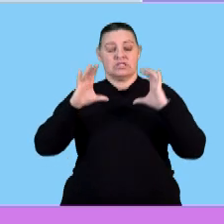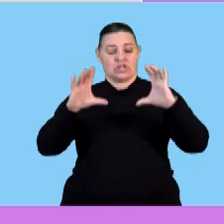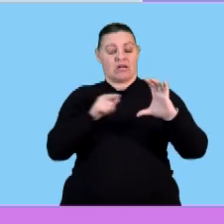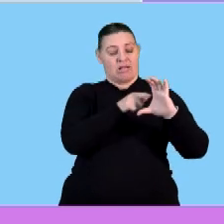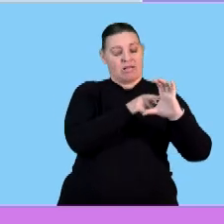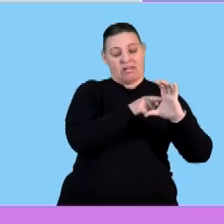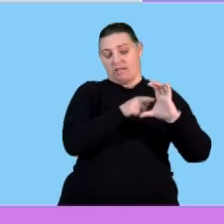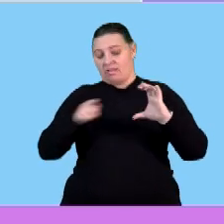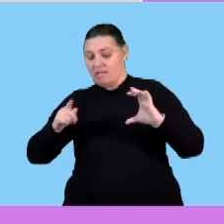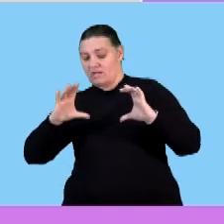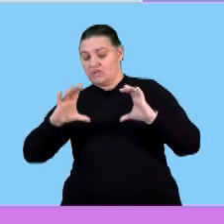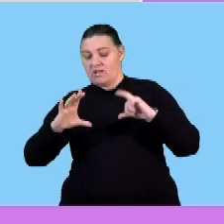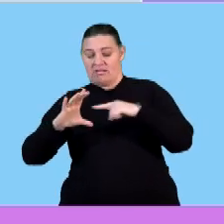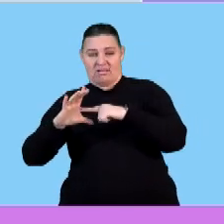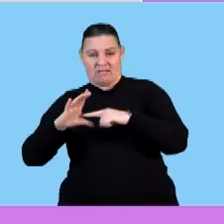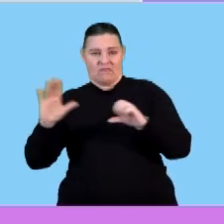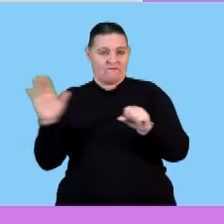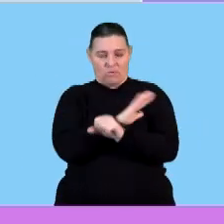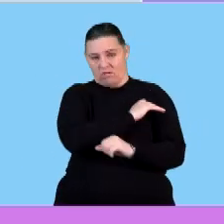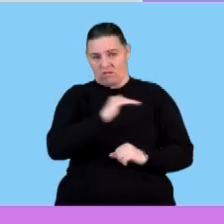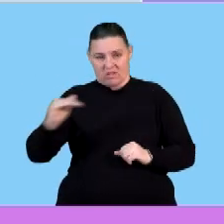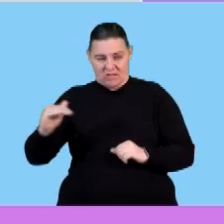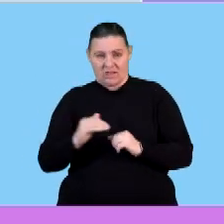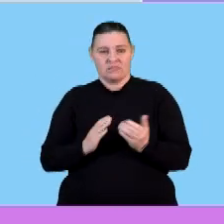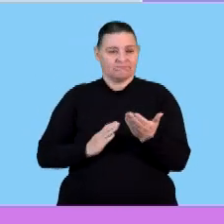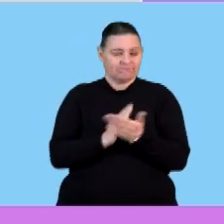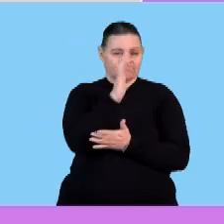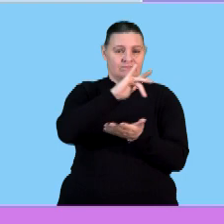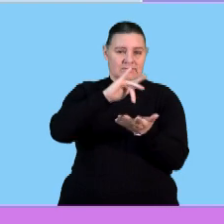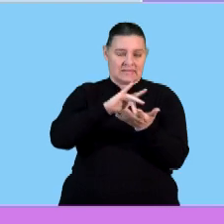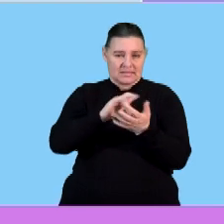straight line from one point in the circumference to another point passing through